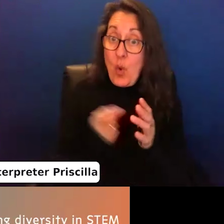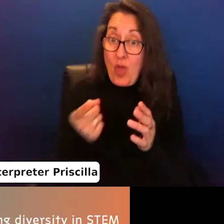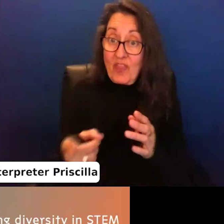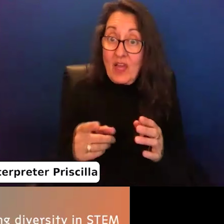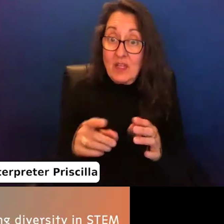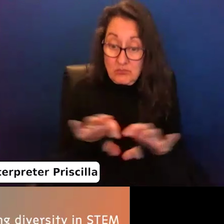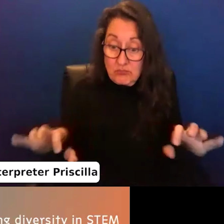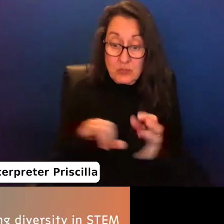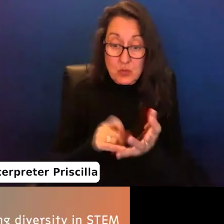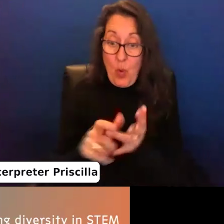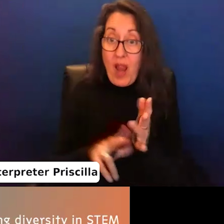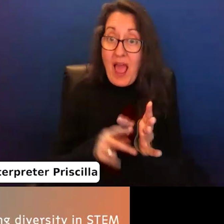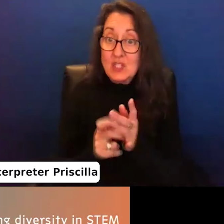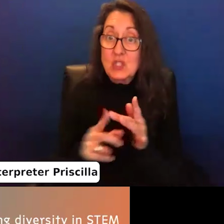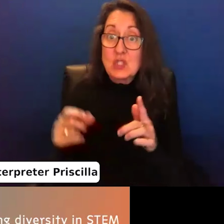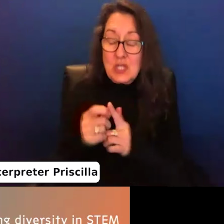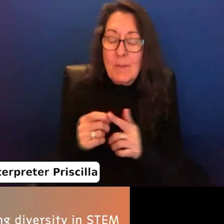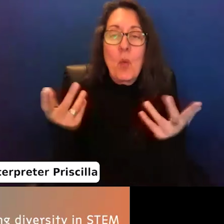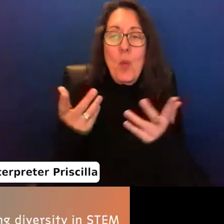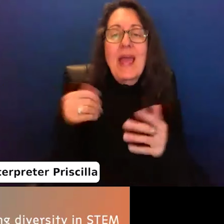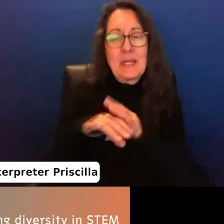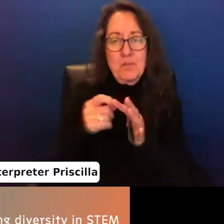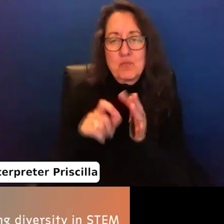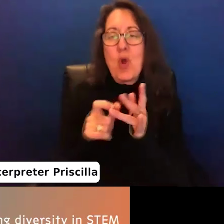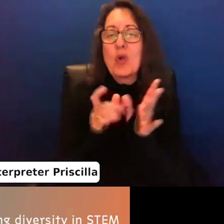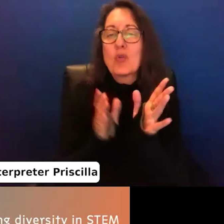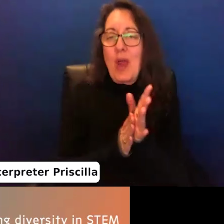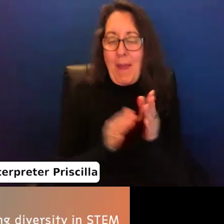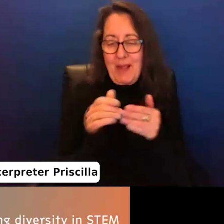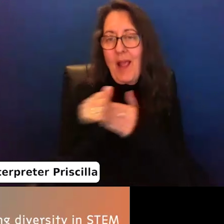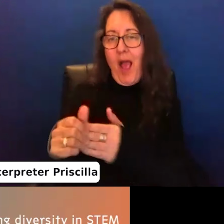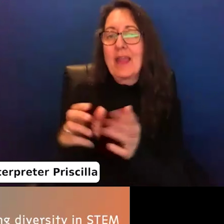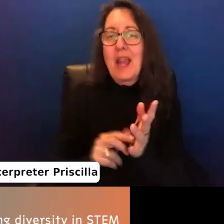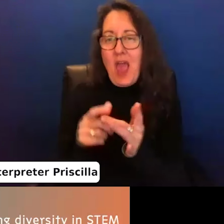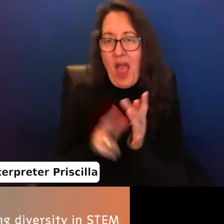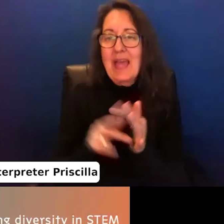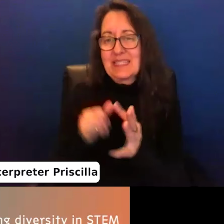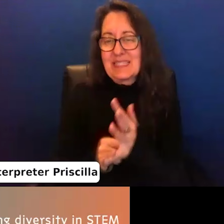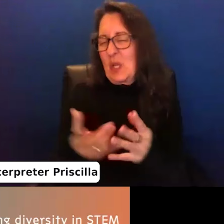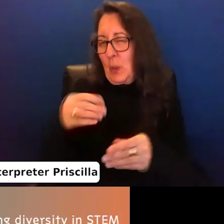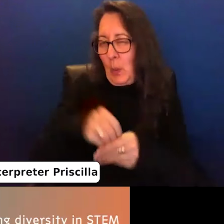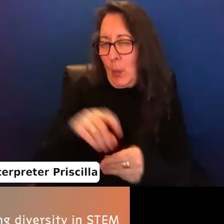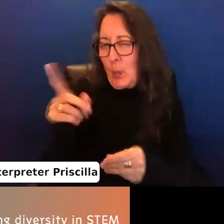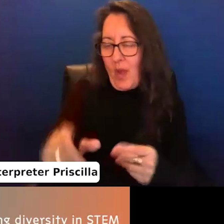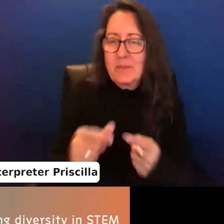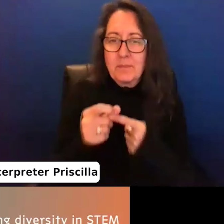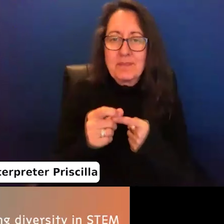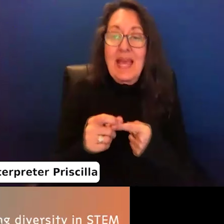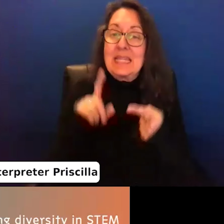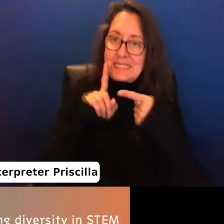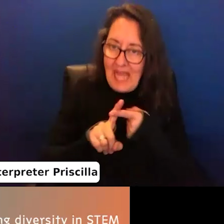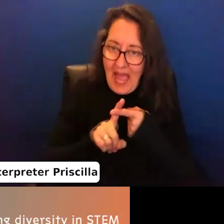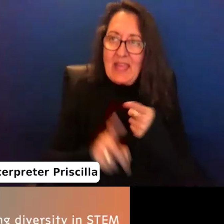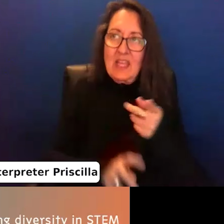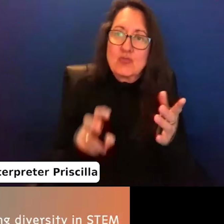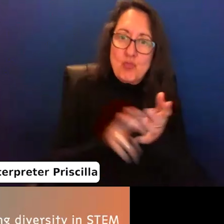are included in the program guidelines. Please check the website. They include, staying enrolled at the